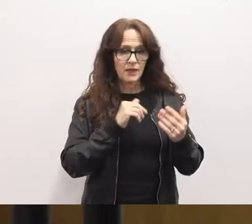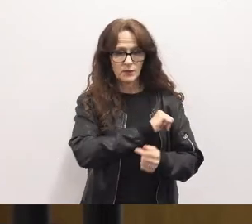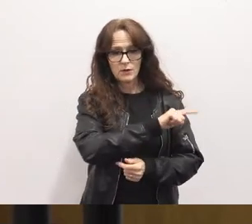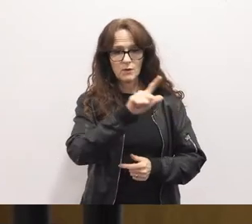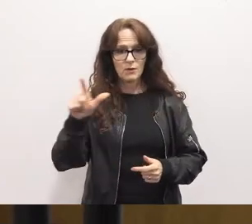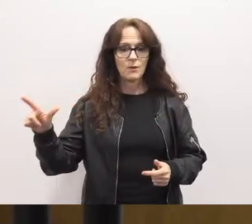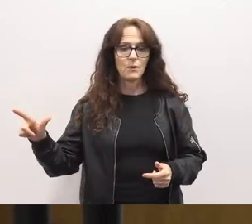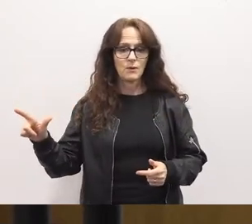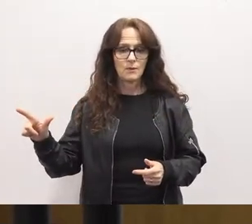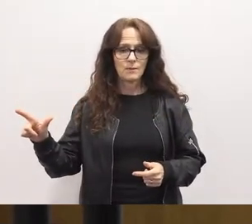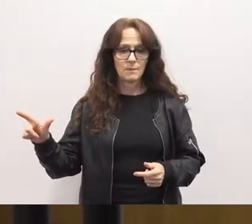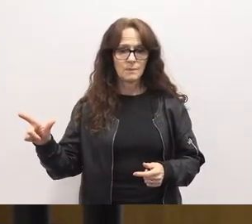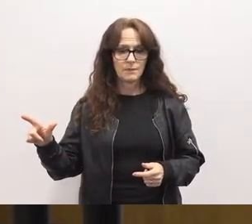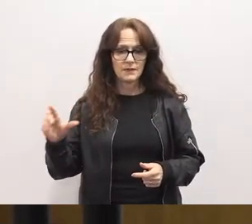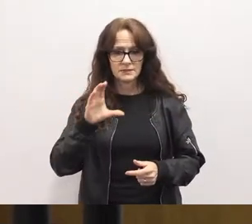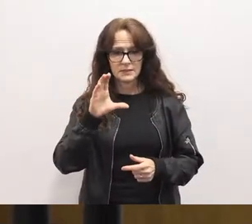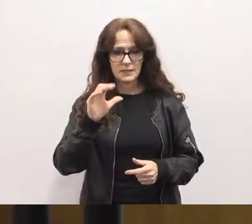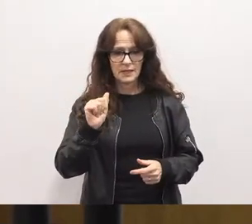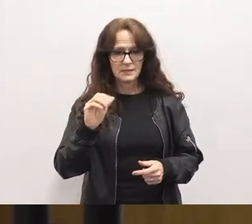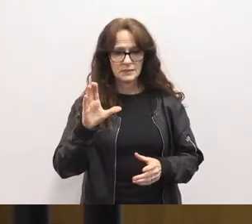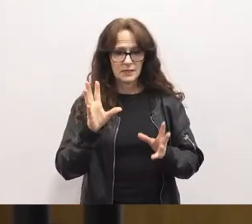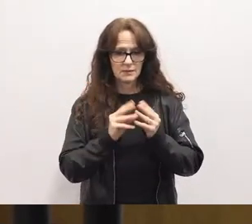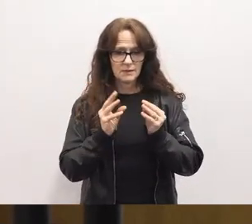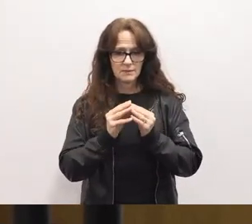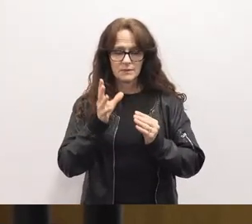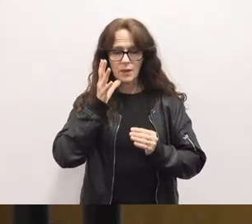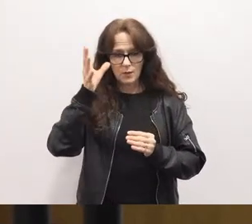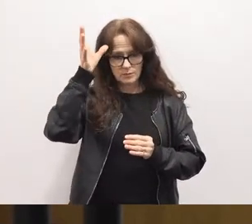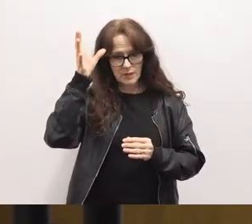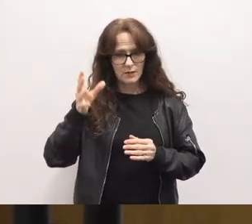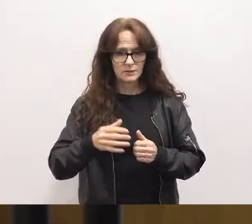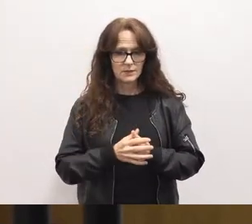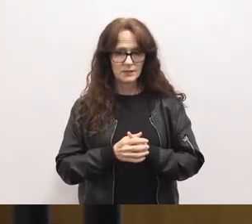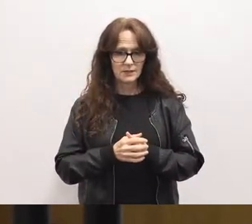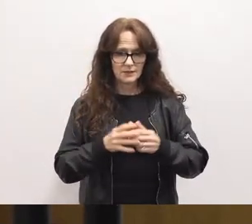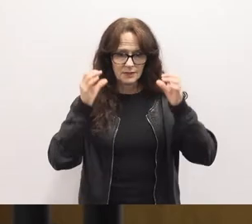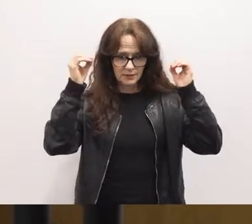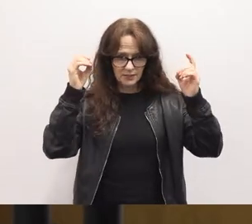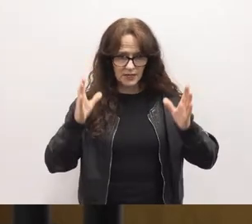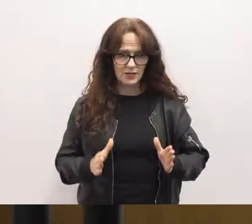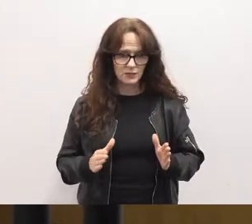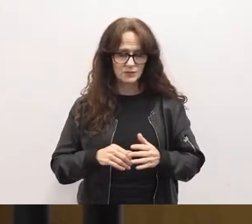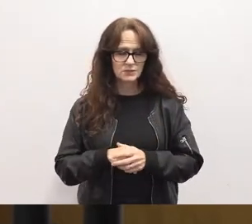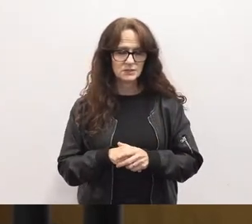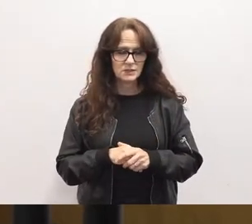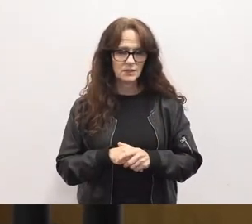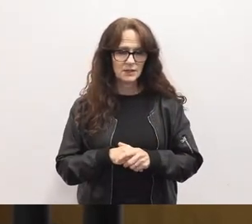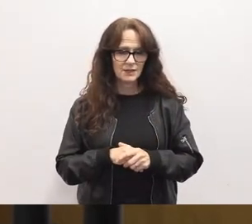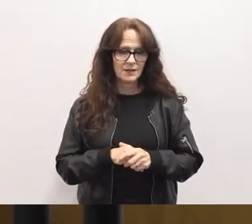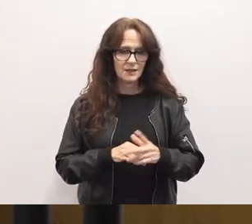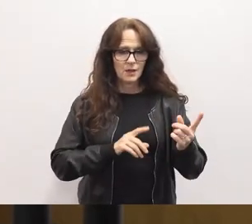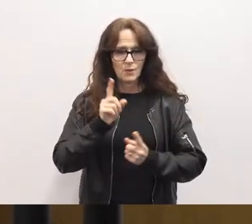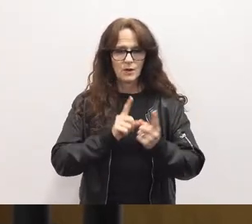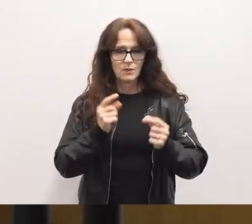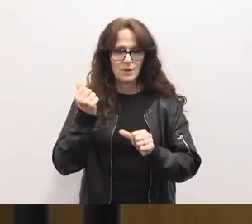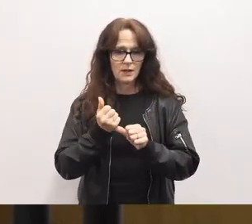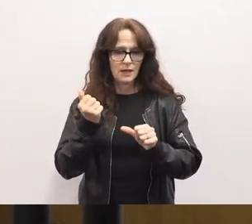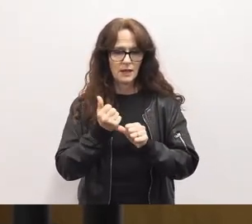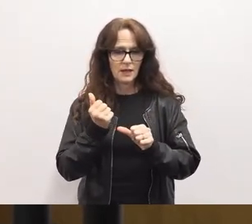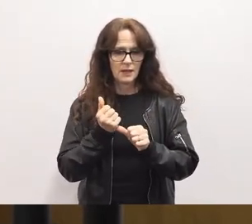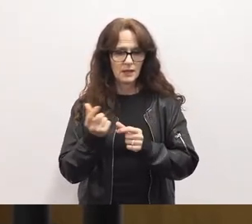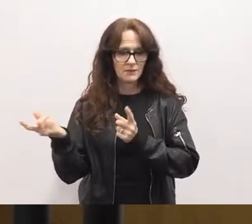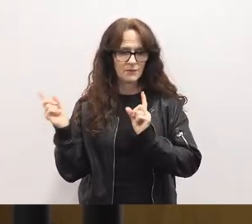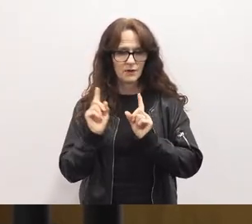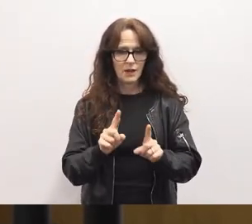everybody from the CAC committee, those parents, those educators, those one-to-one aides for coming